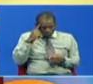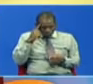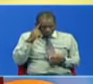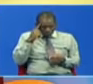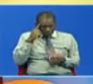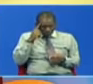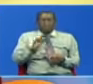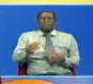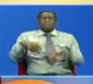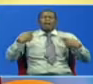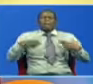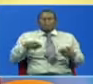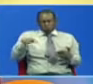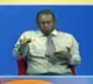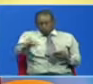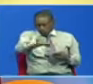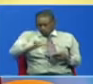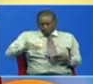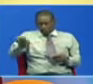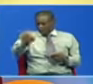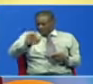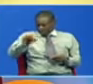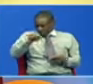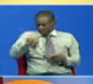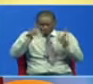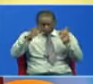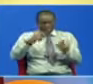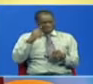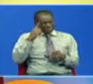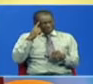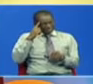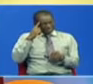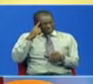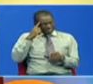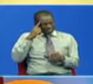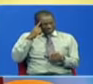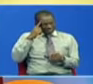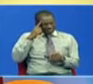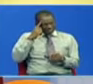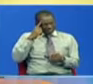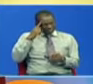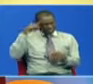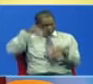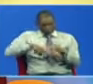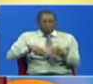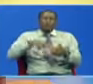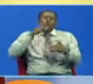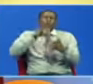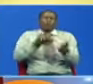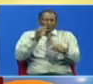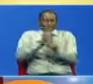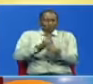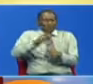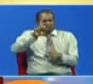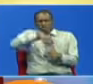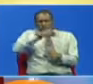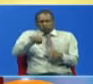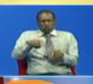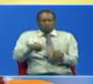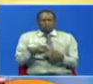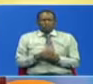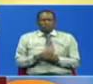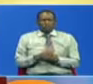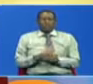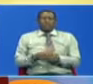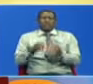by residents of these estates on what it is that they are not doing right and